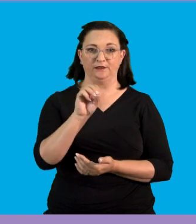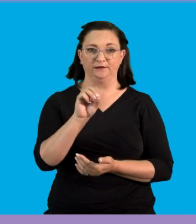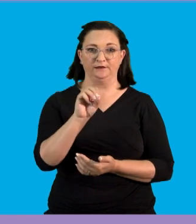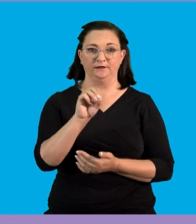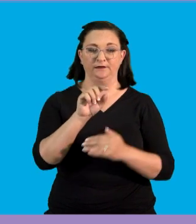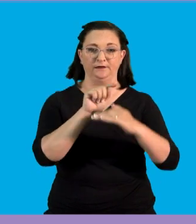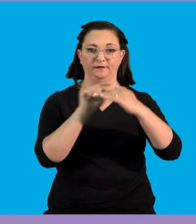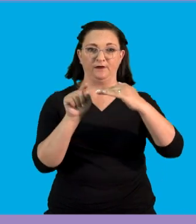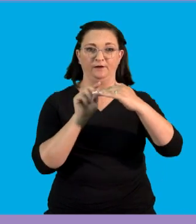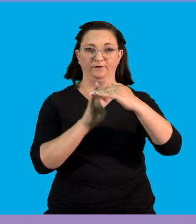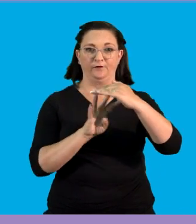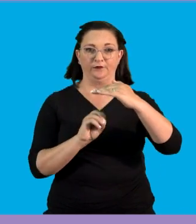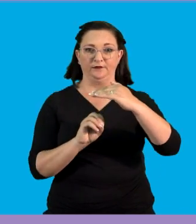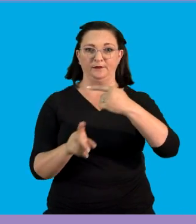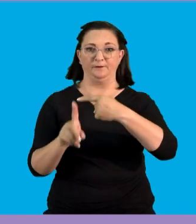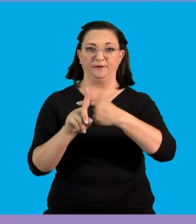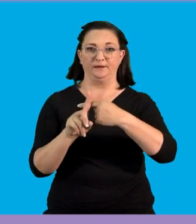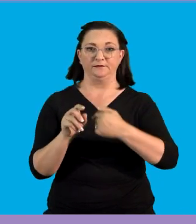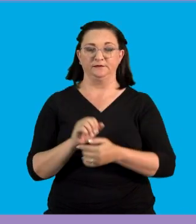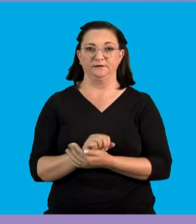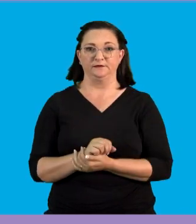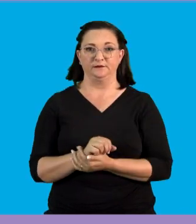290 divided by 40 plus